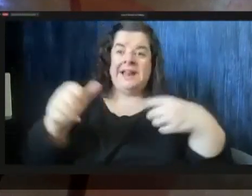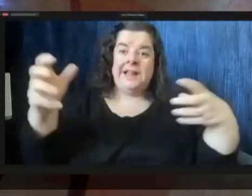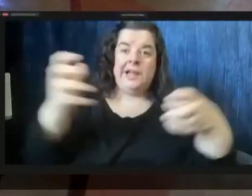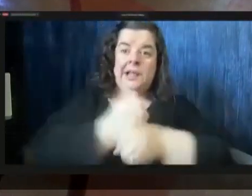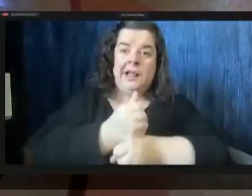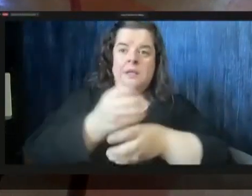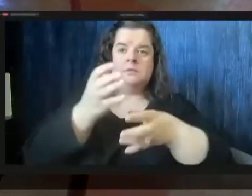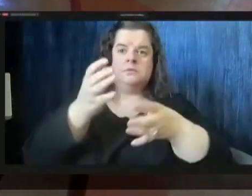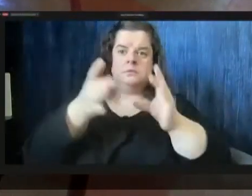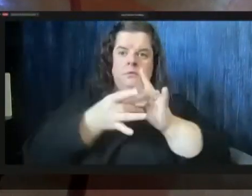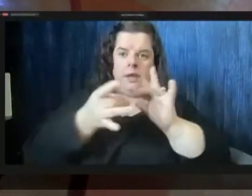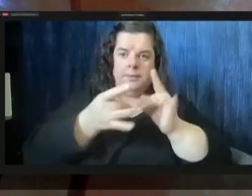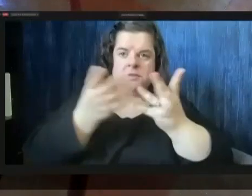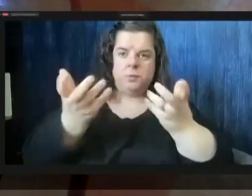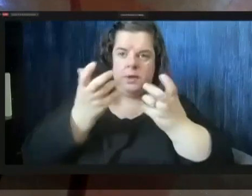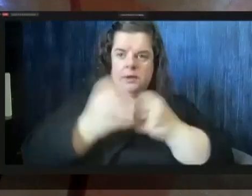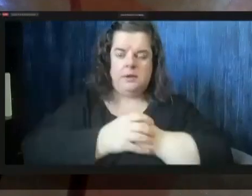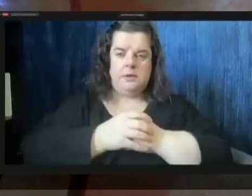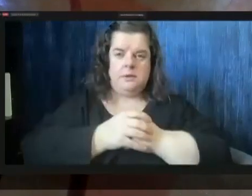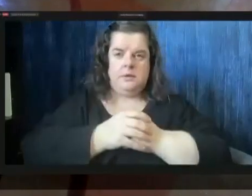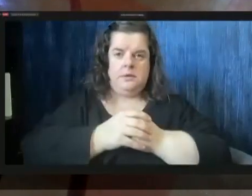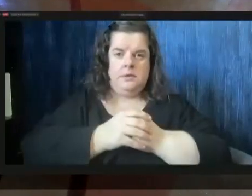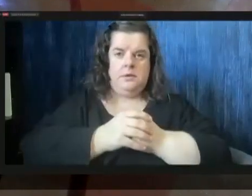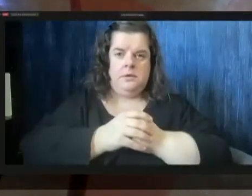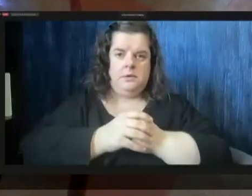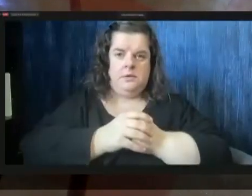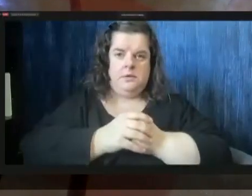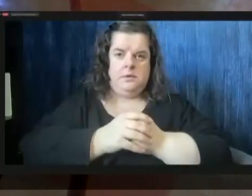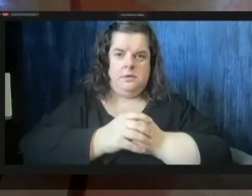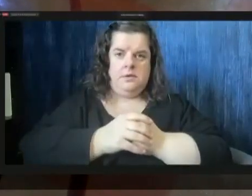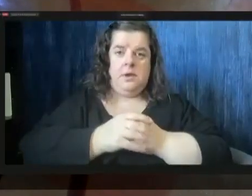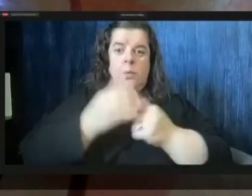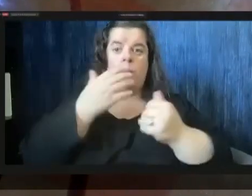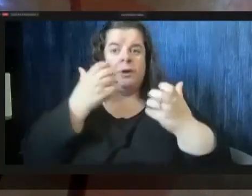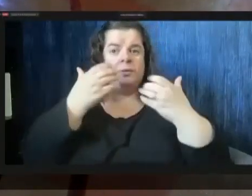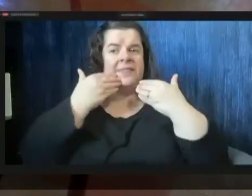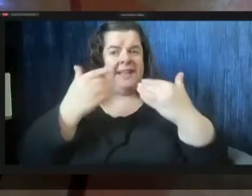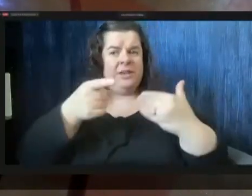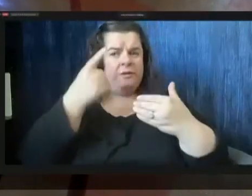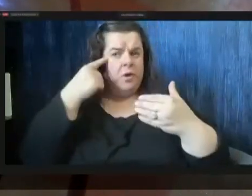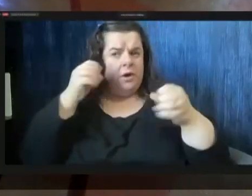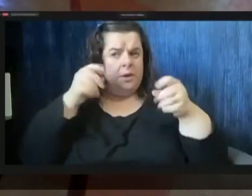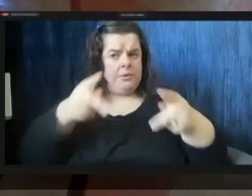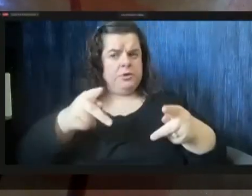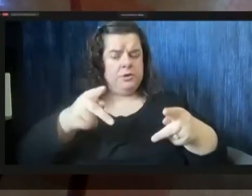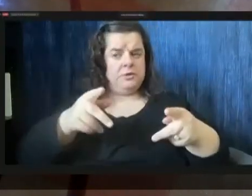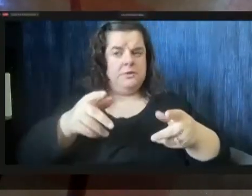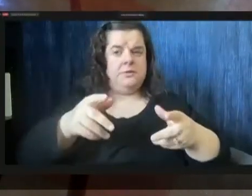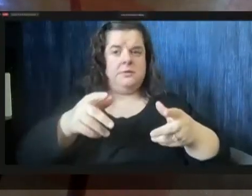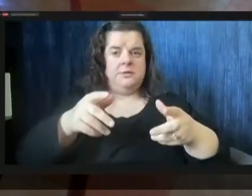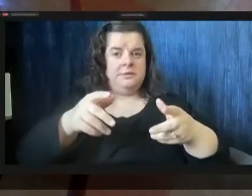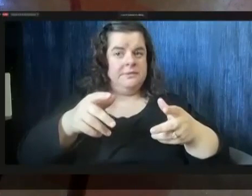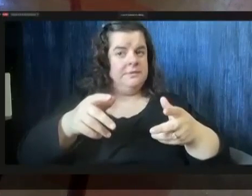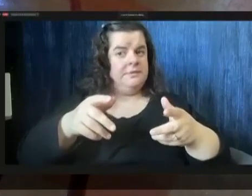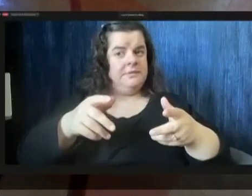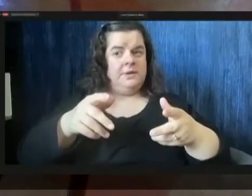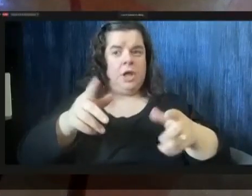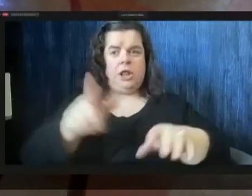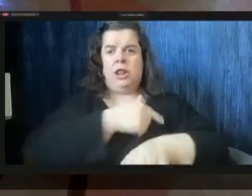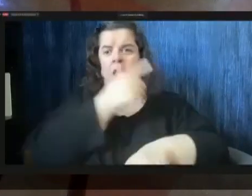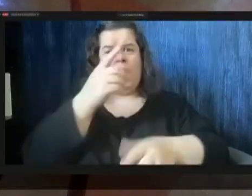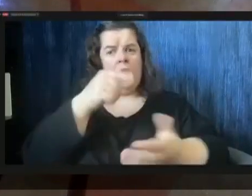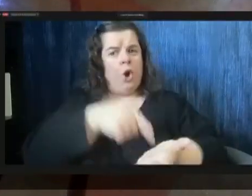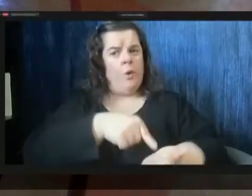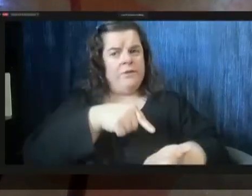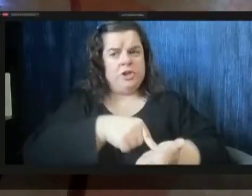make? I just want to thank you for this opportunity. I think we were long overdue. It's the beginning of the conversation. Right, we were long overdue to start this